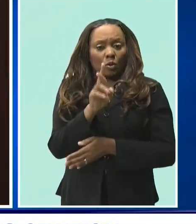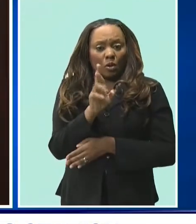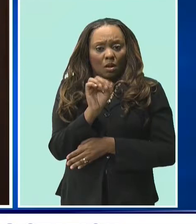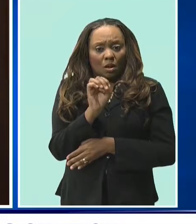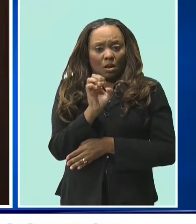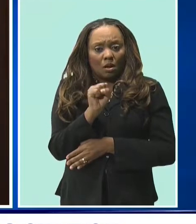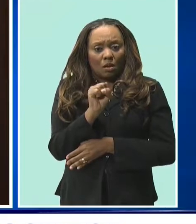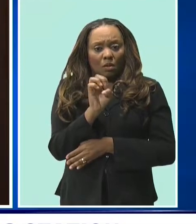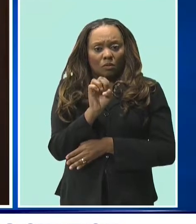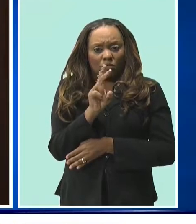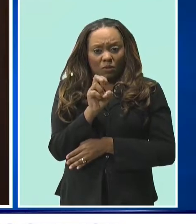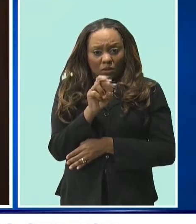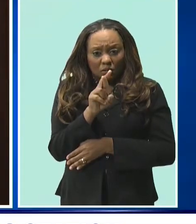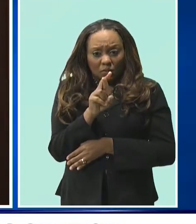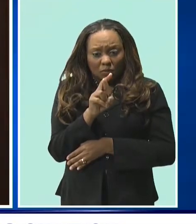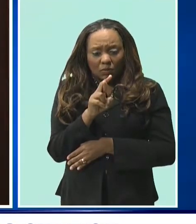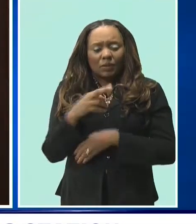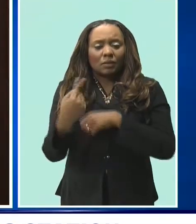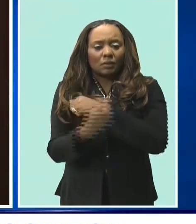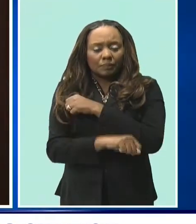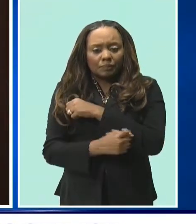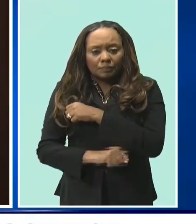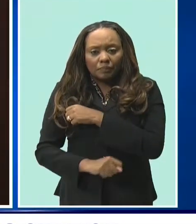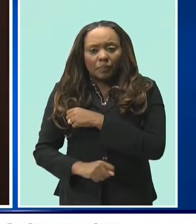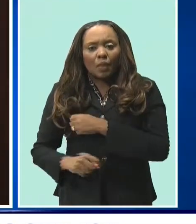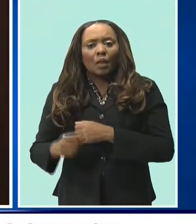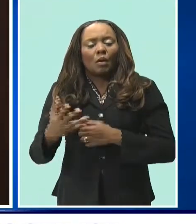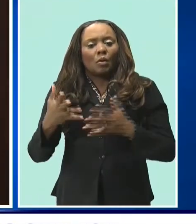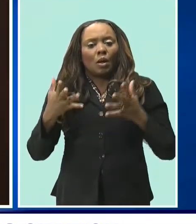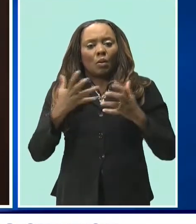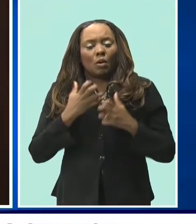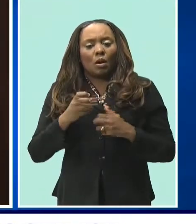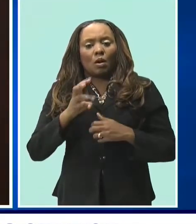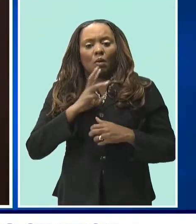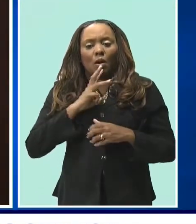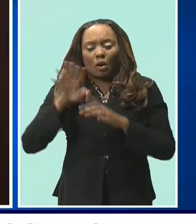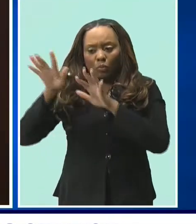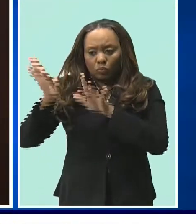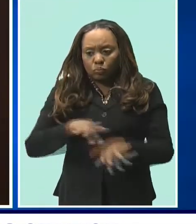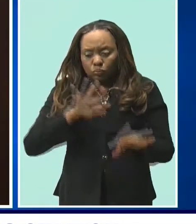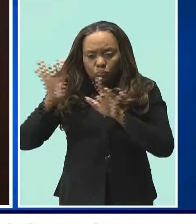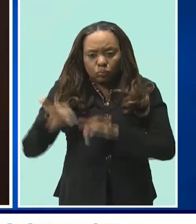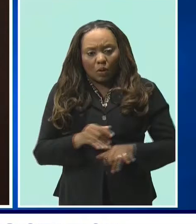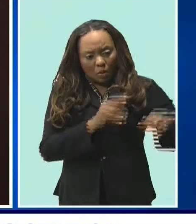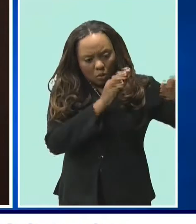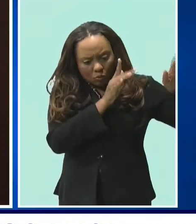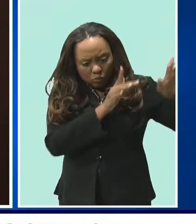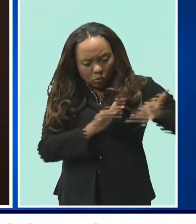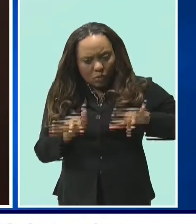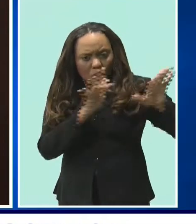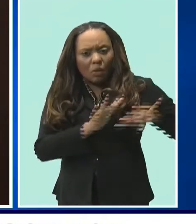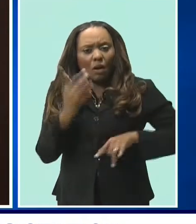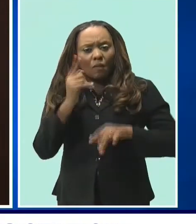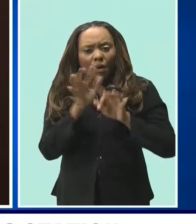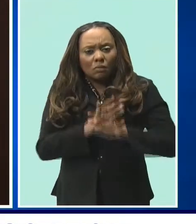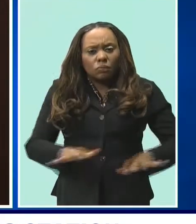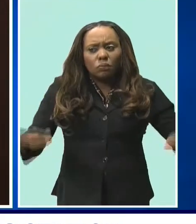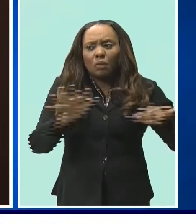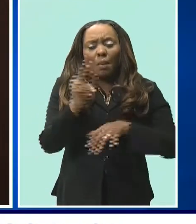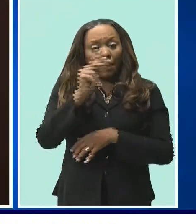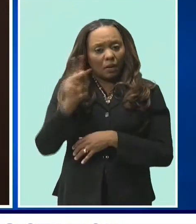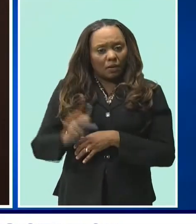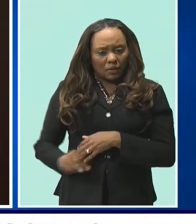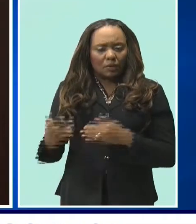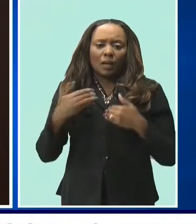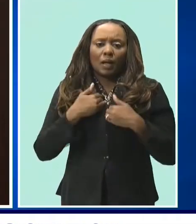Mount Pleasant or Stewart Hill to be able to bring that water here, and construct two booster stations, one to pump water